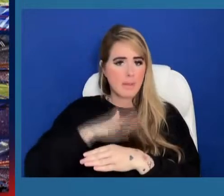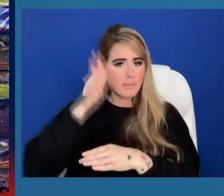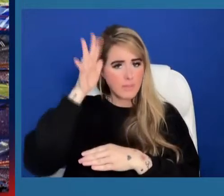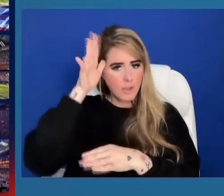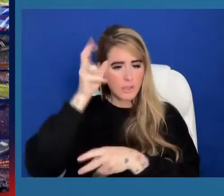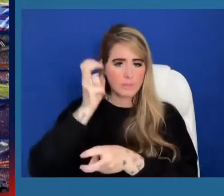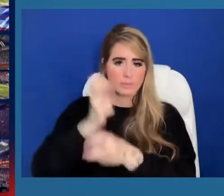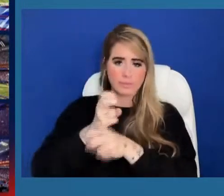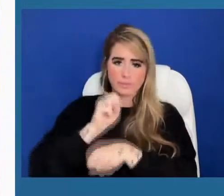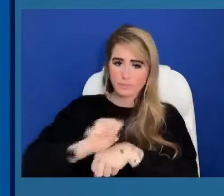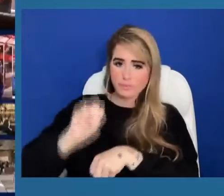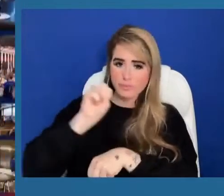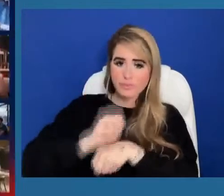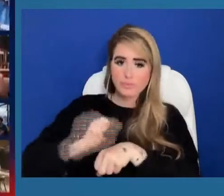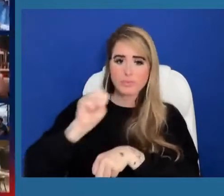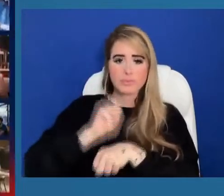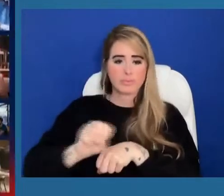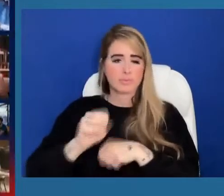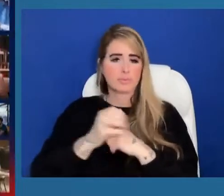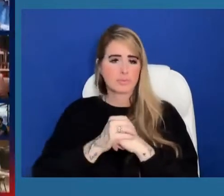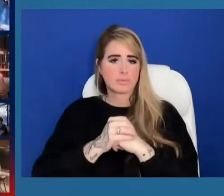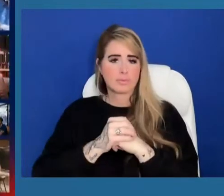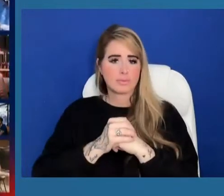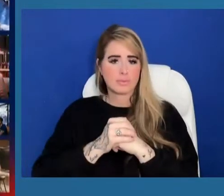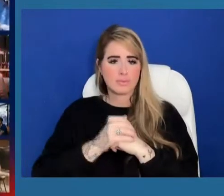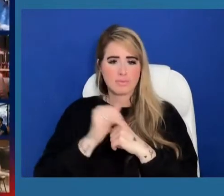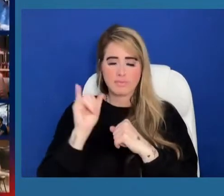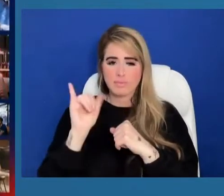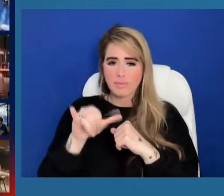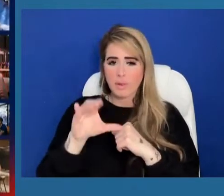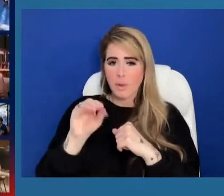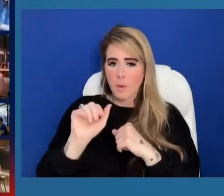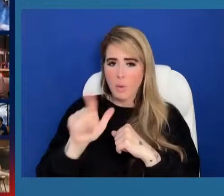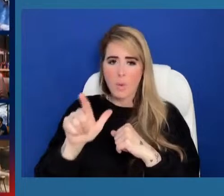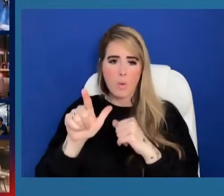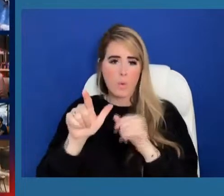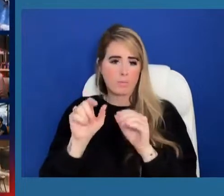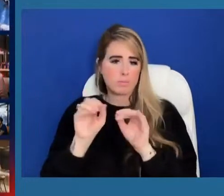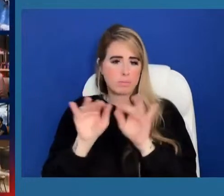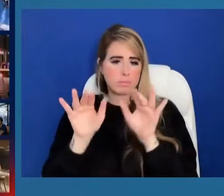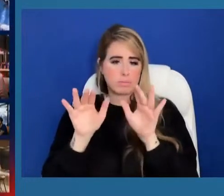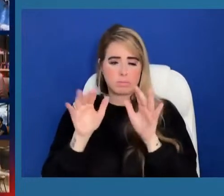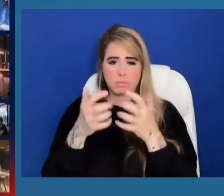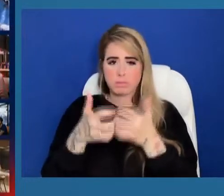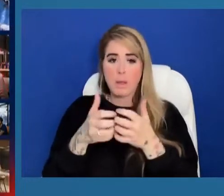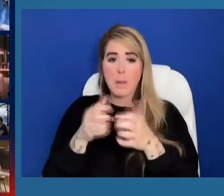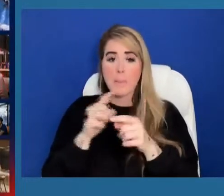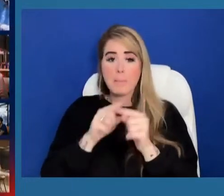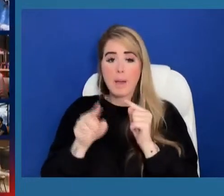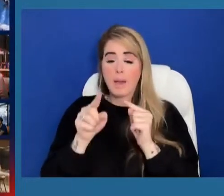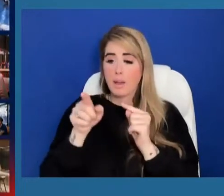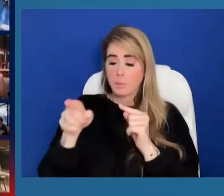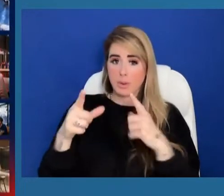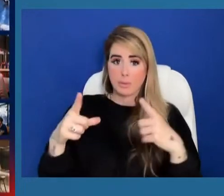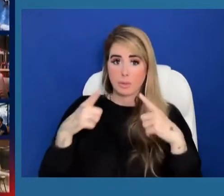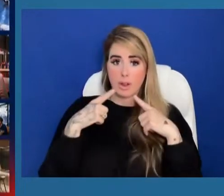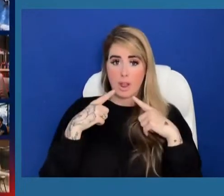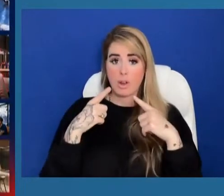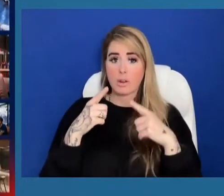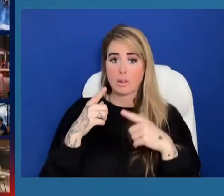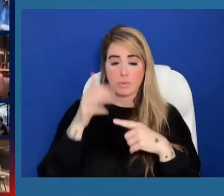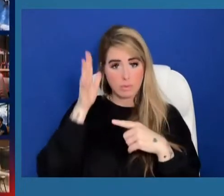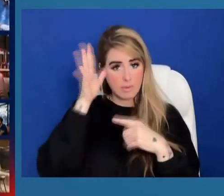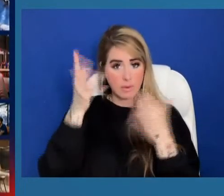work in the coal blast furnace. But all he wanted to do when he retired, not go to